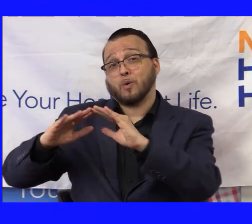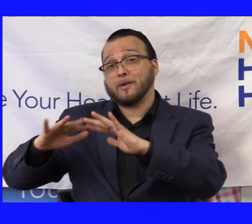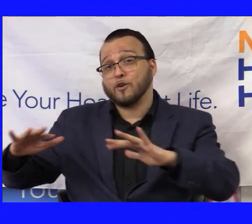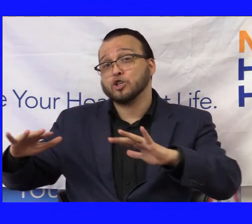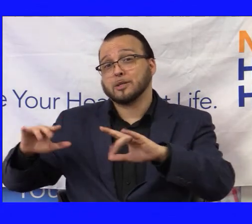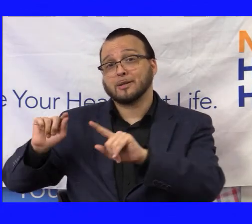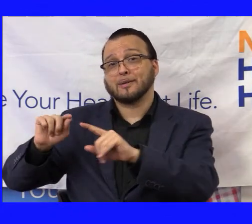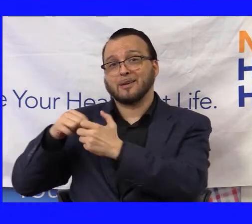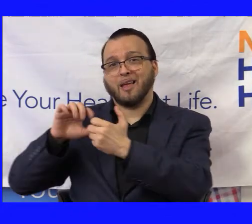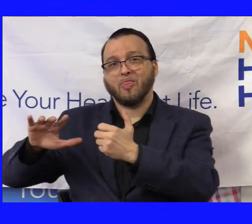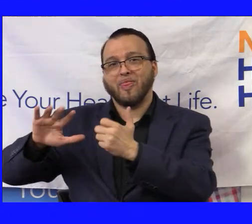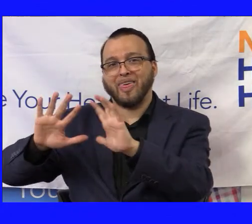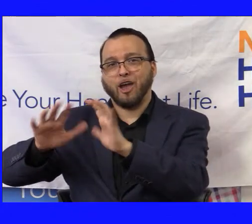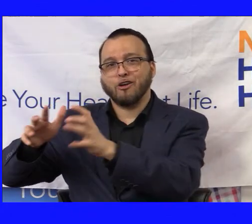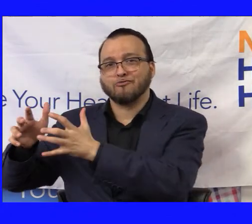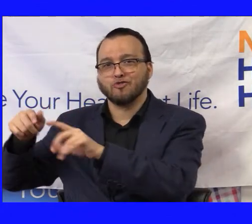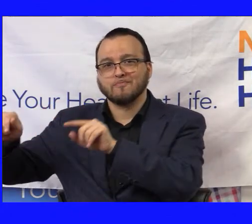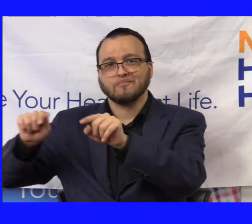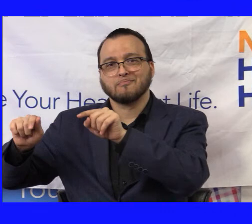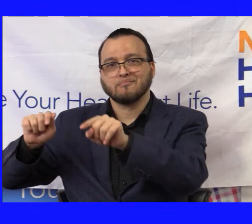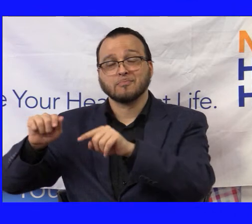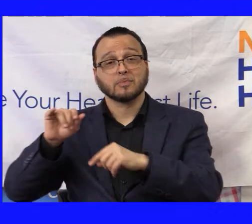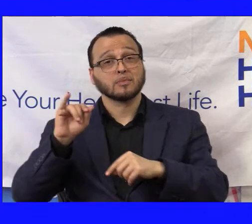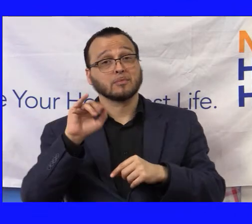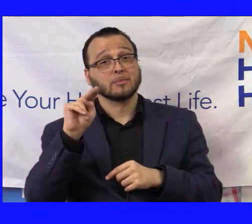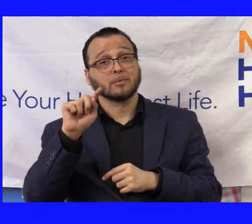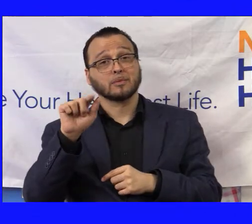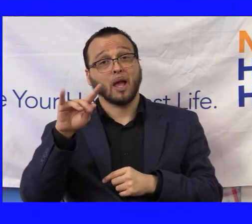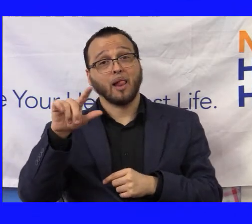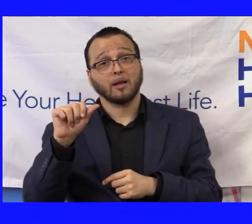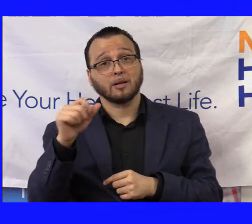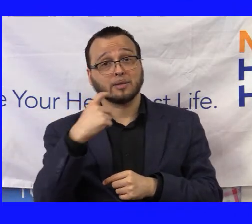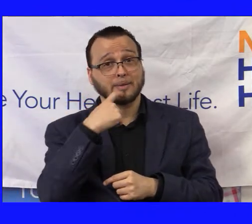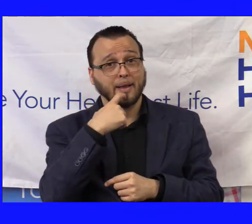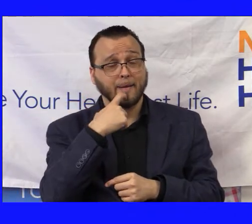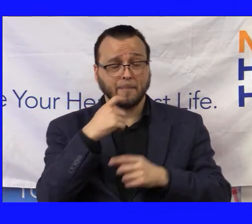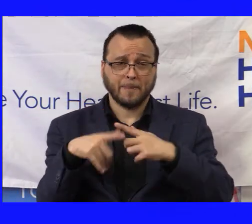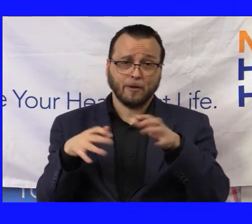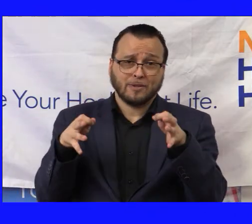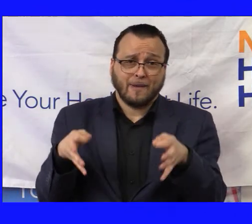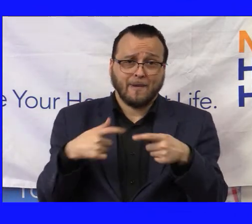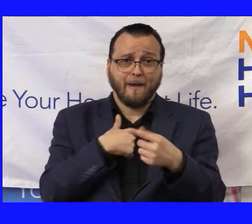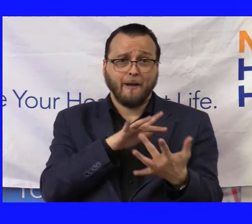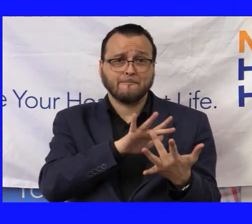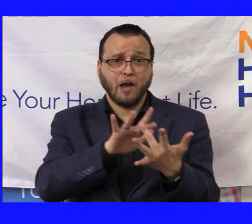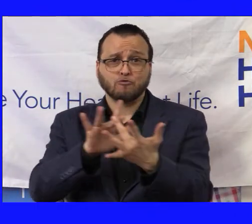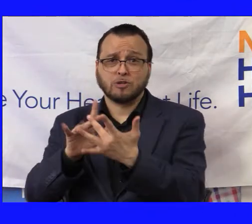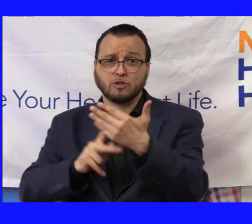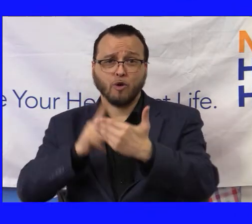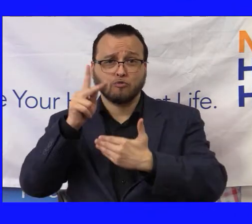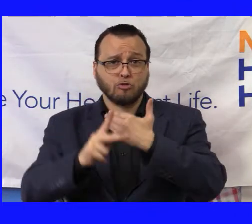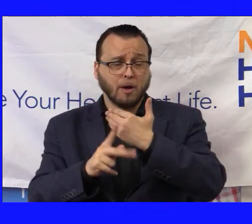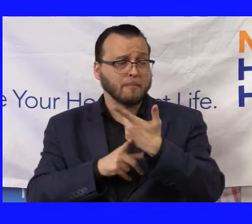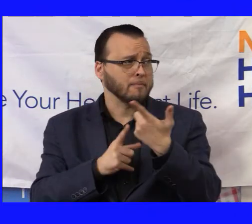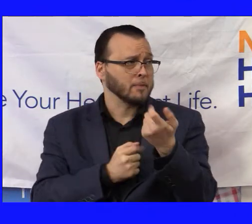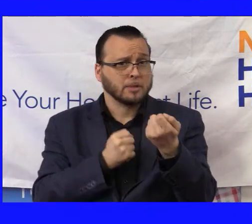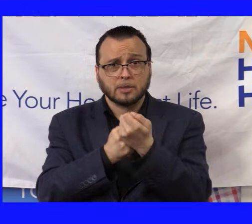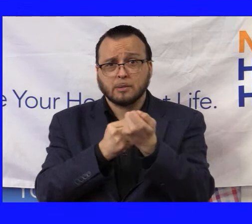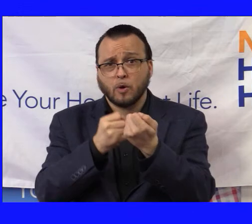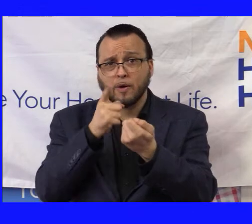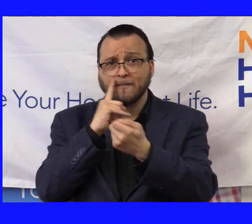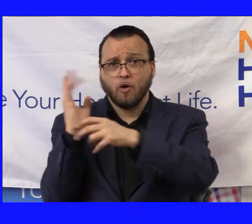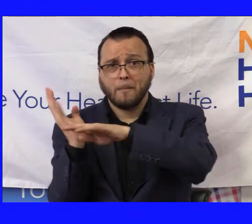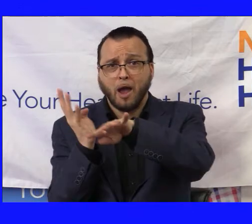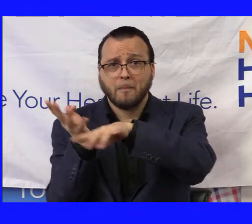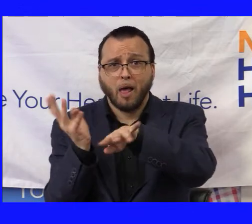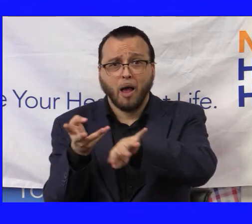their ranks. As Natalia is saying, you know, there is definitely outreach program, support for the pipeline